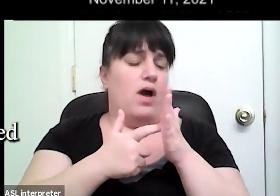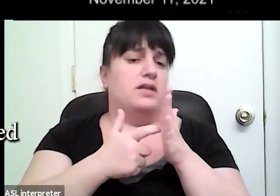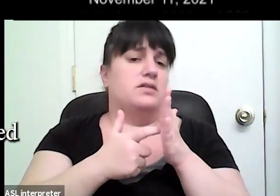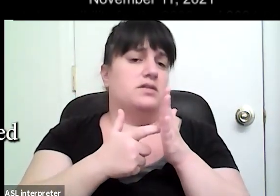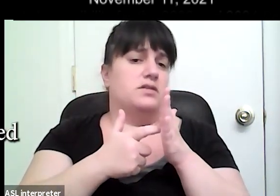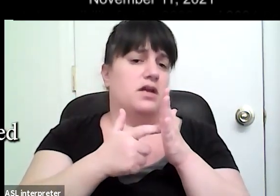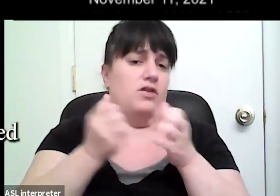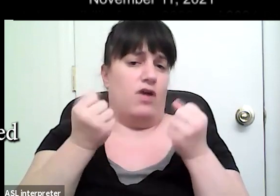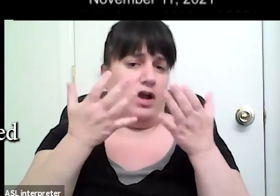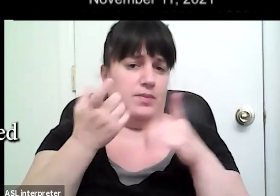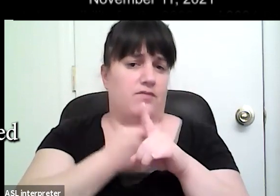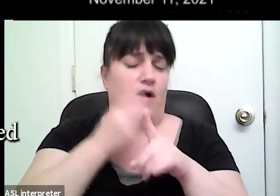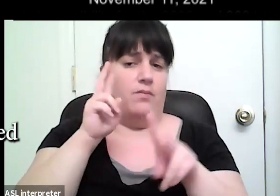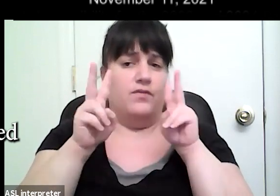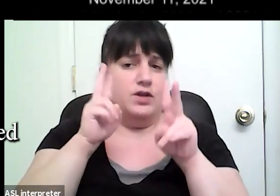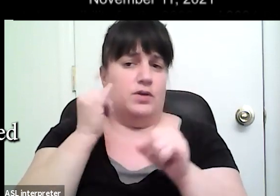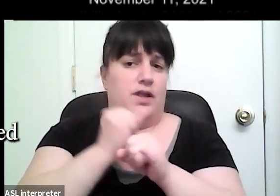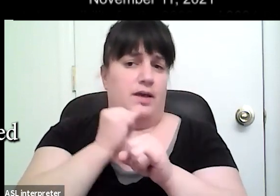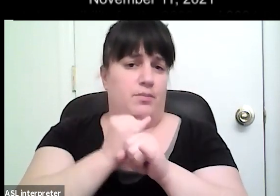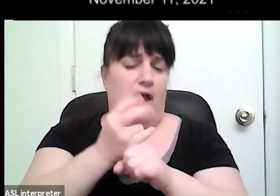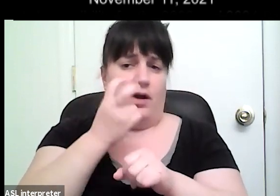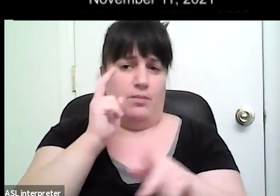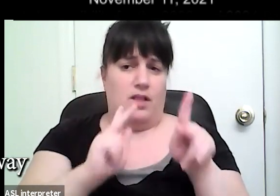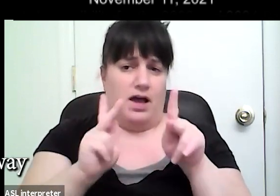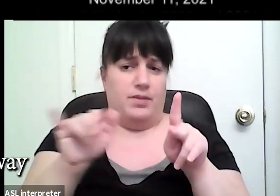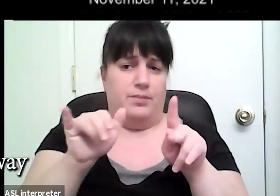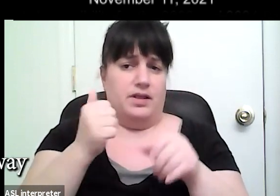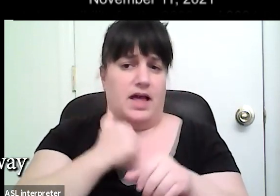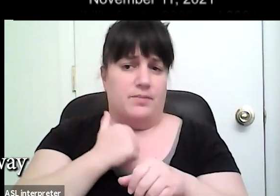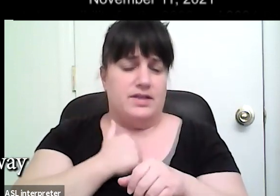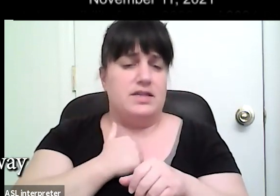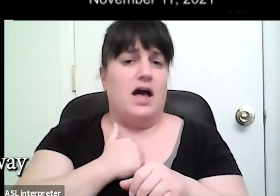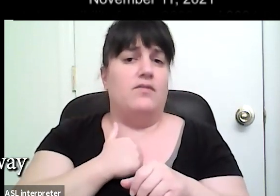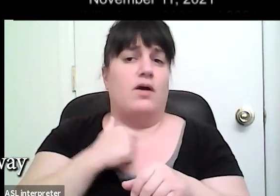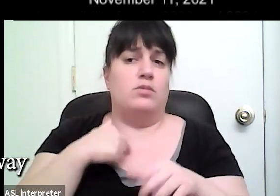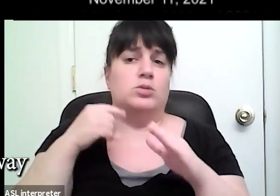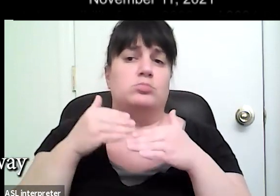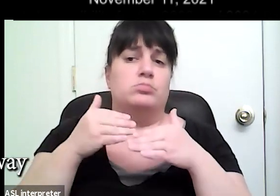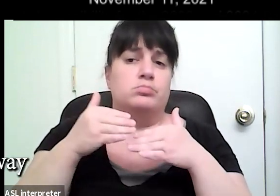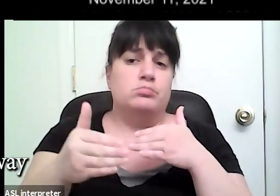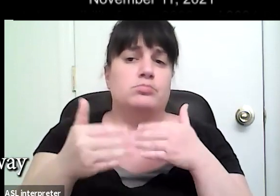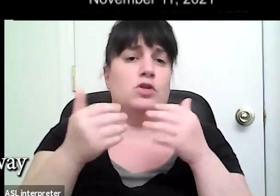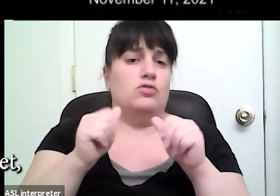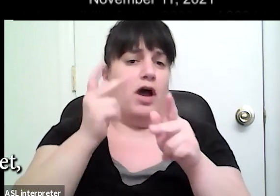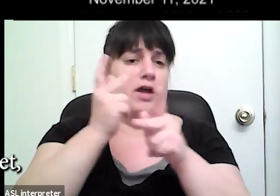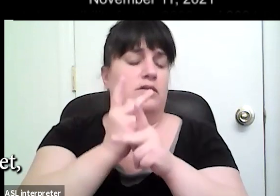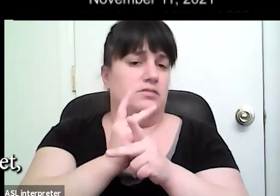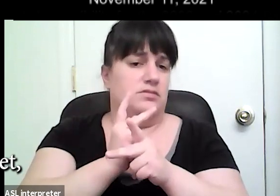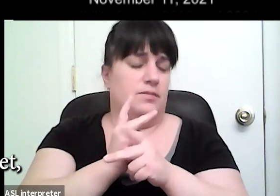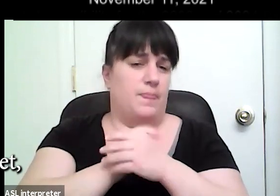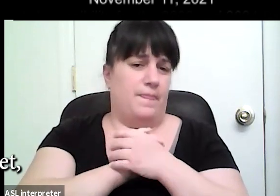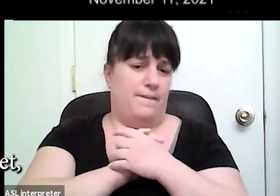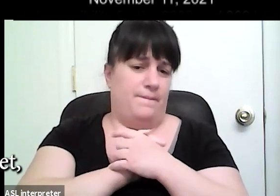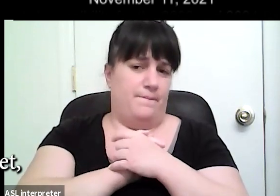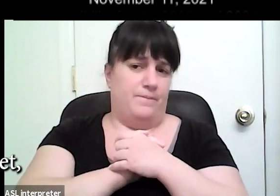recommendations coming from those visually impaired and blind people like myself. And I went further and tried to figure out if there was a way to represent